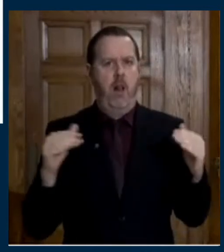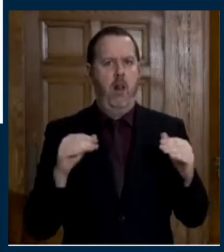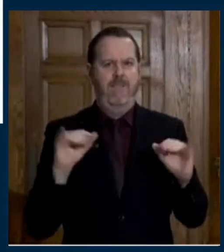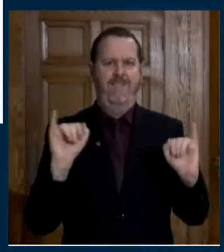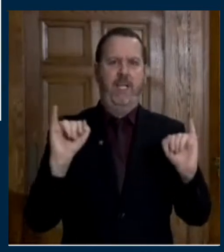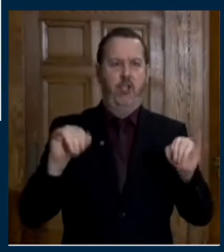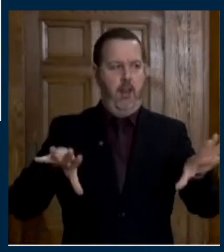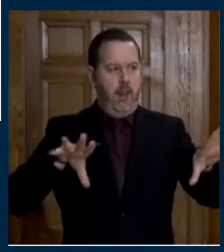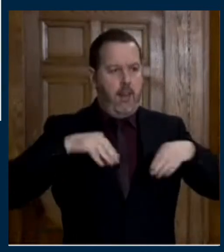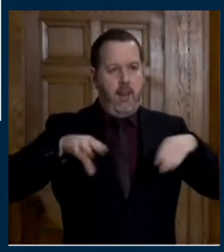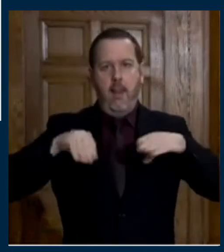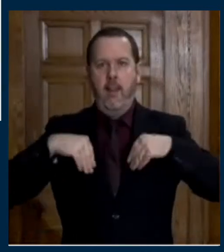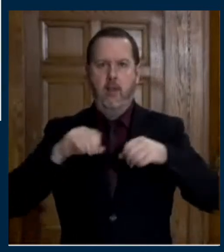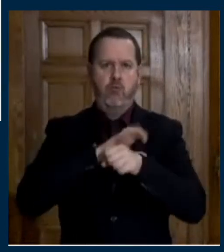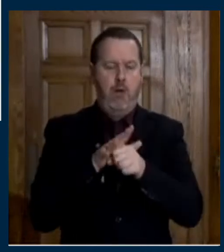cautious.